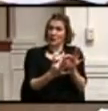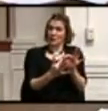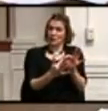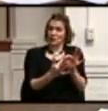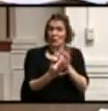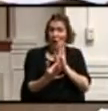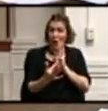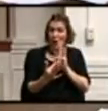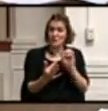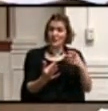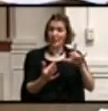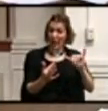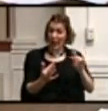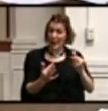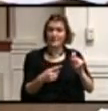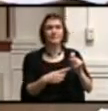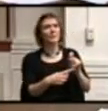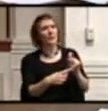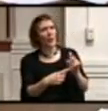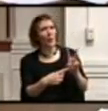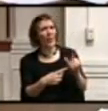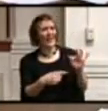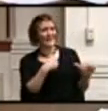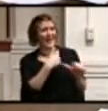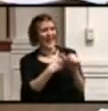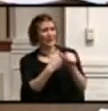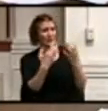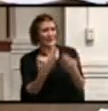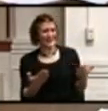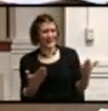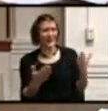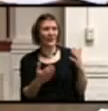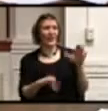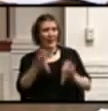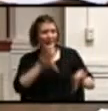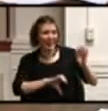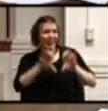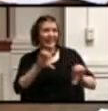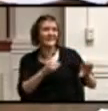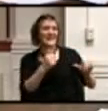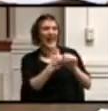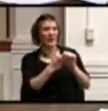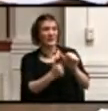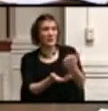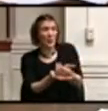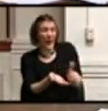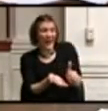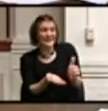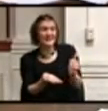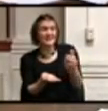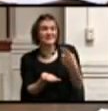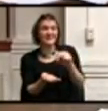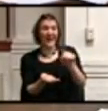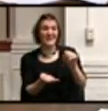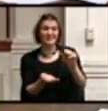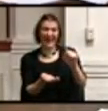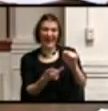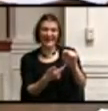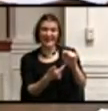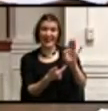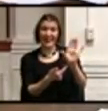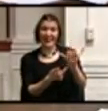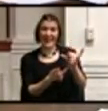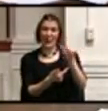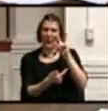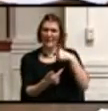That's a good question, John. I think if it was something like hazardous material or hazardous waste, I think we would probably need to